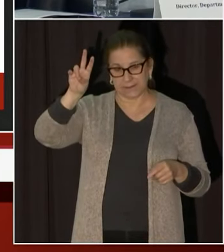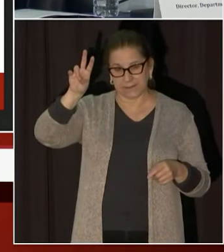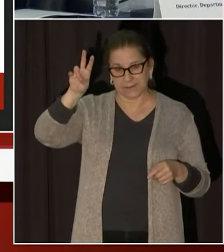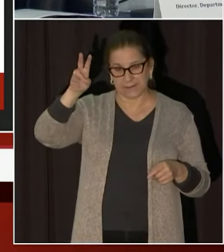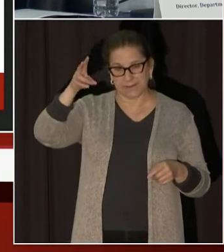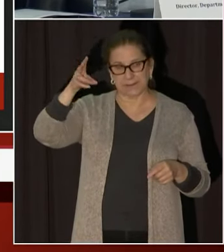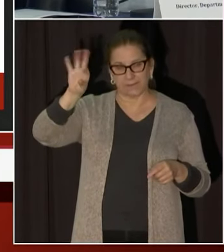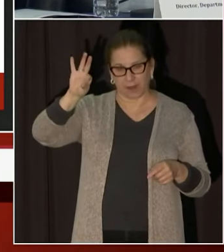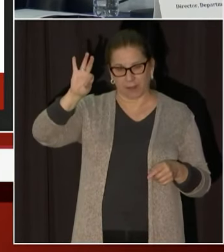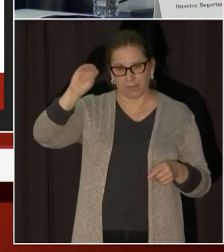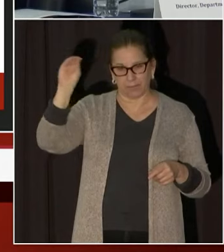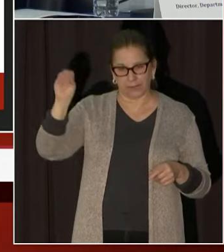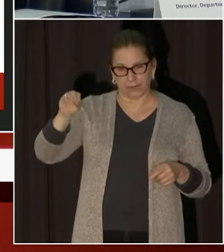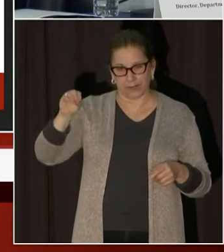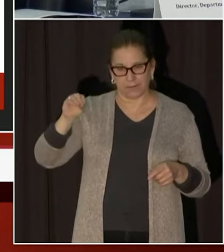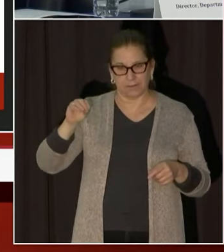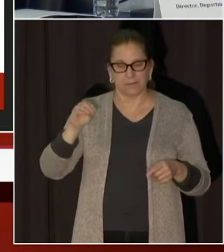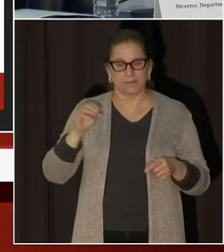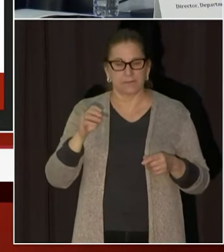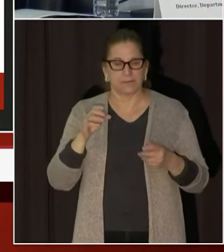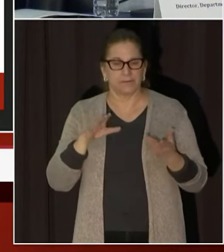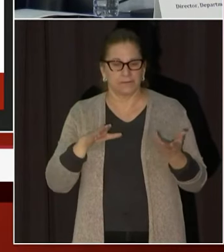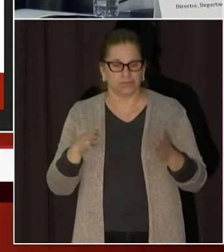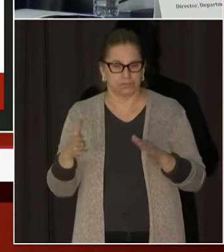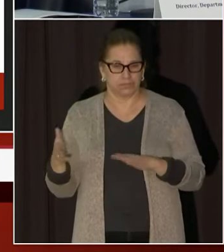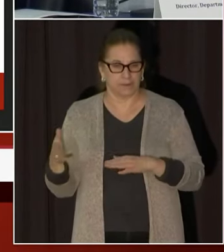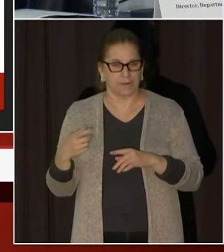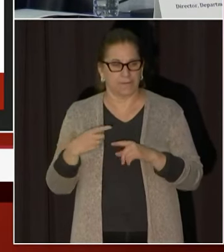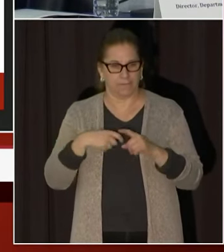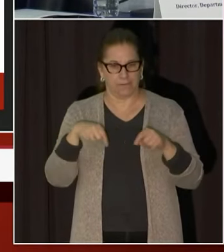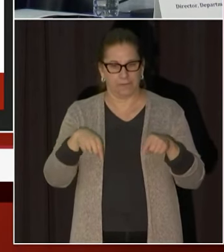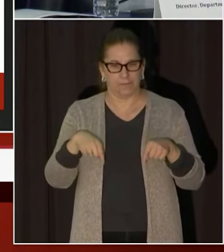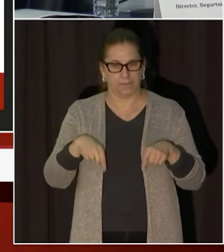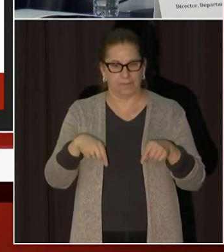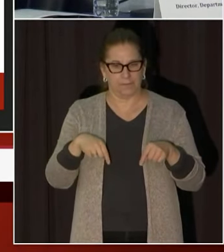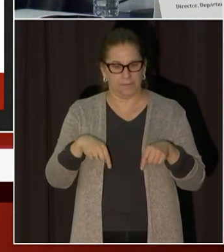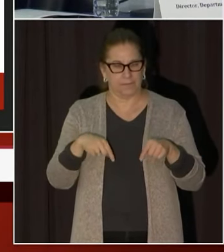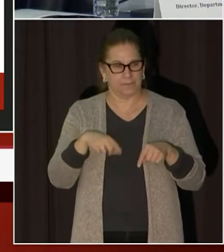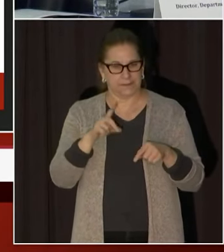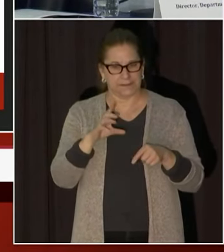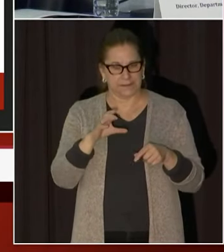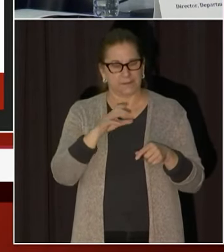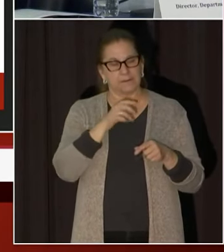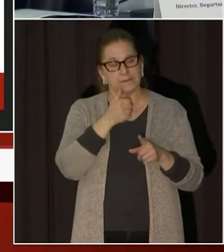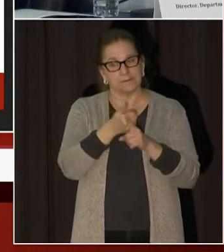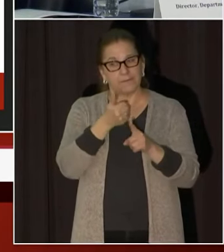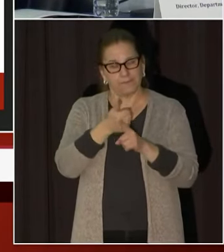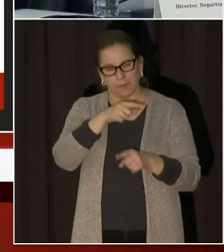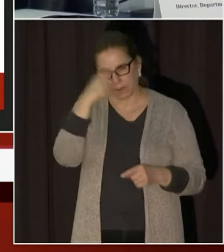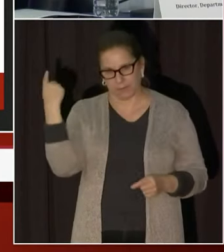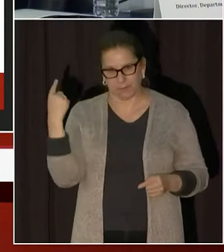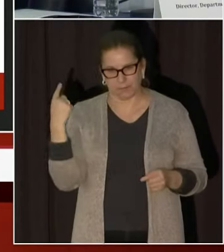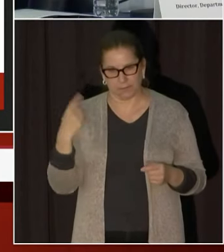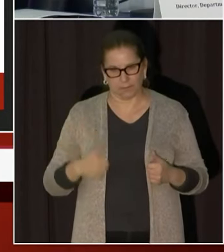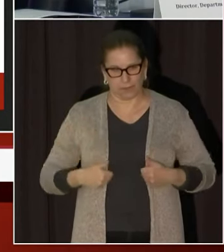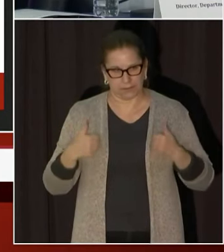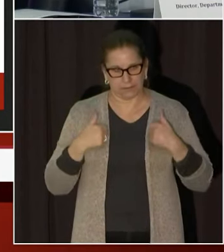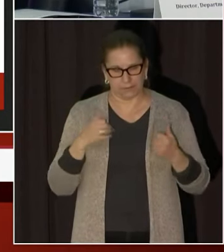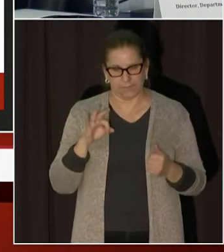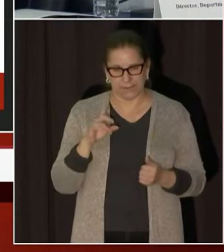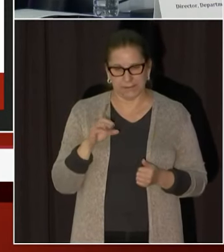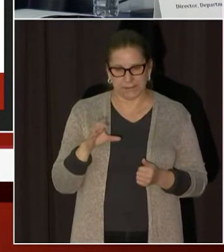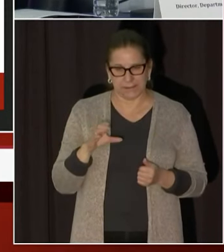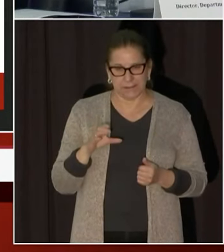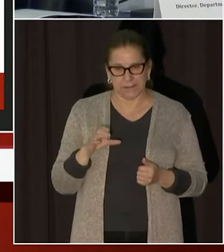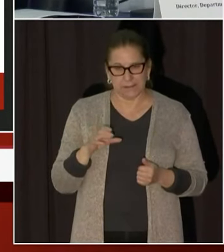our lives lost in the district have occurred in black residents. At the bottom, you'll see where the